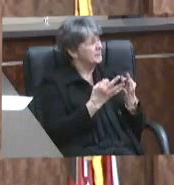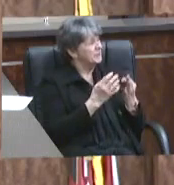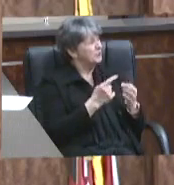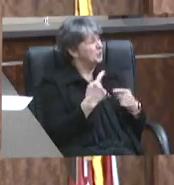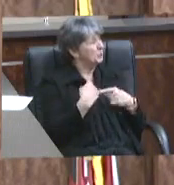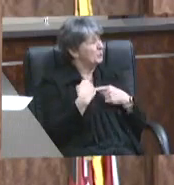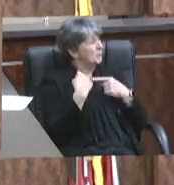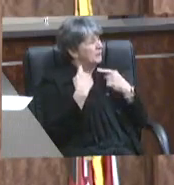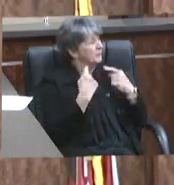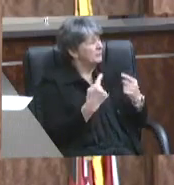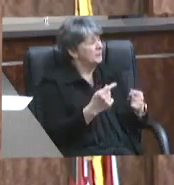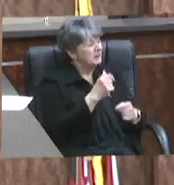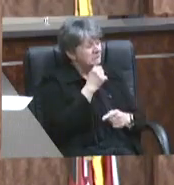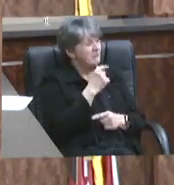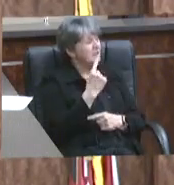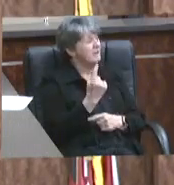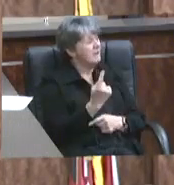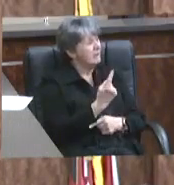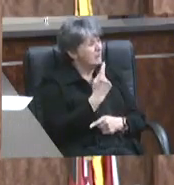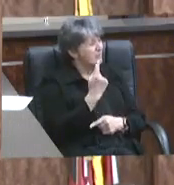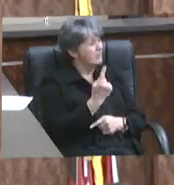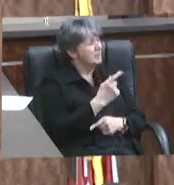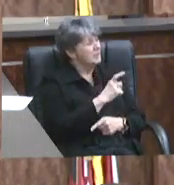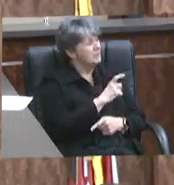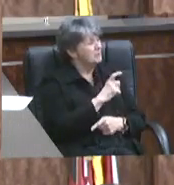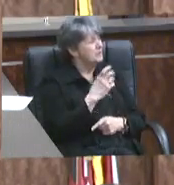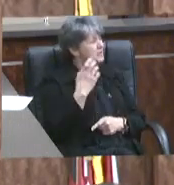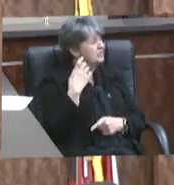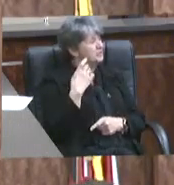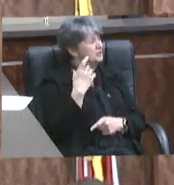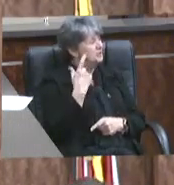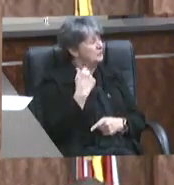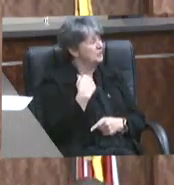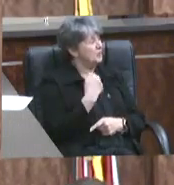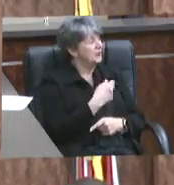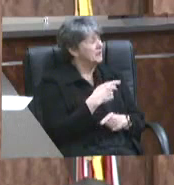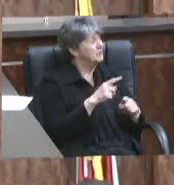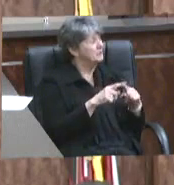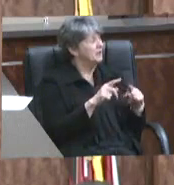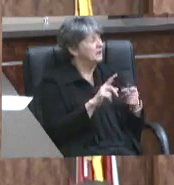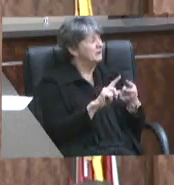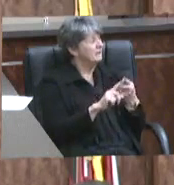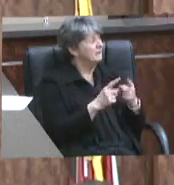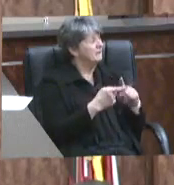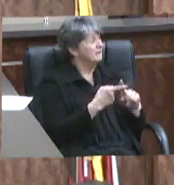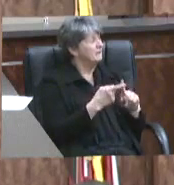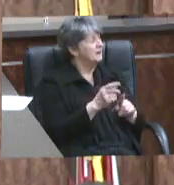been not just a police chief to us, but you've been a friend also. I'm